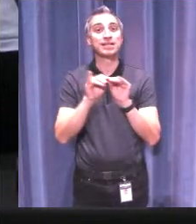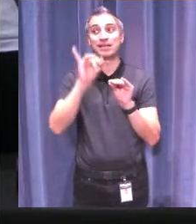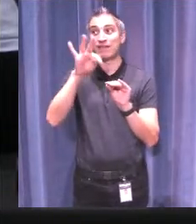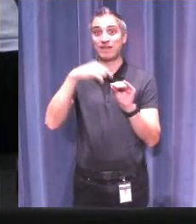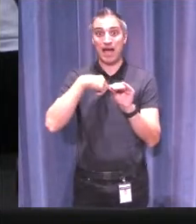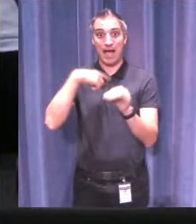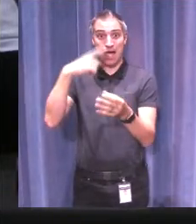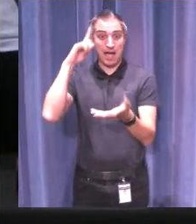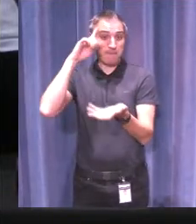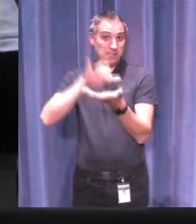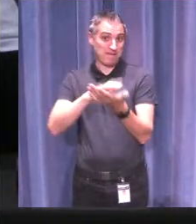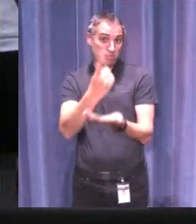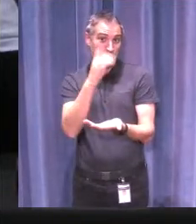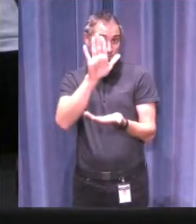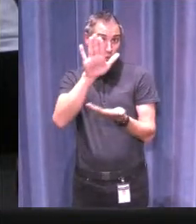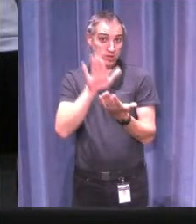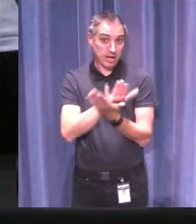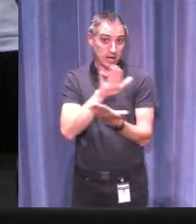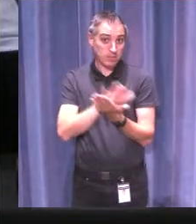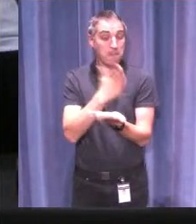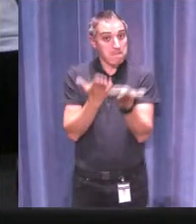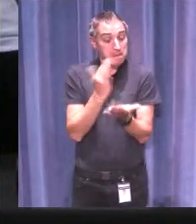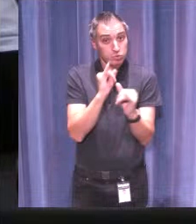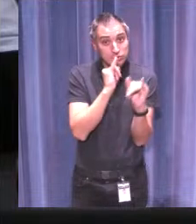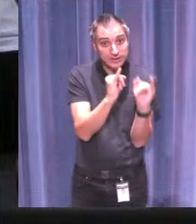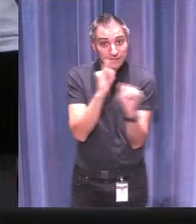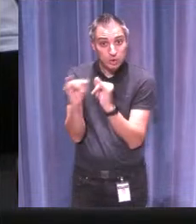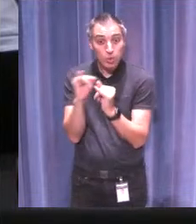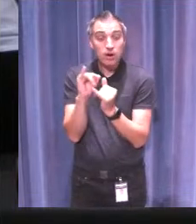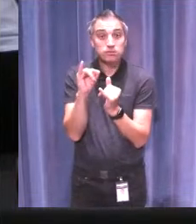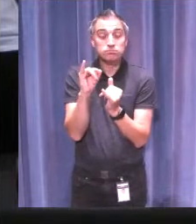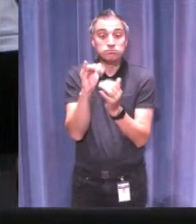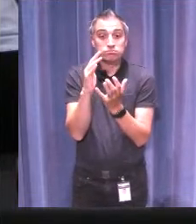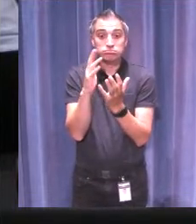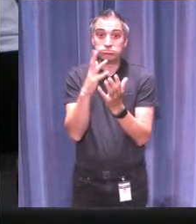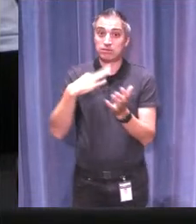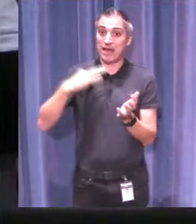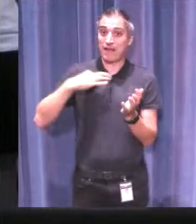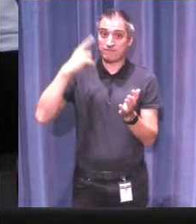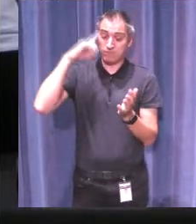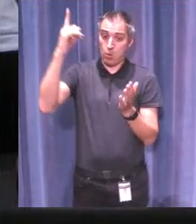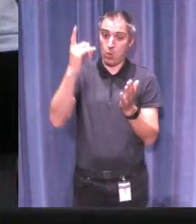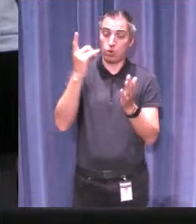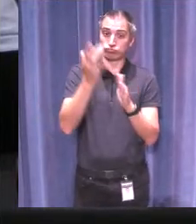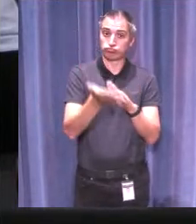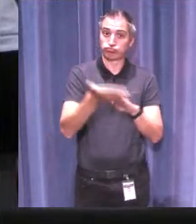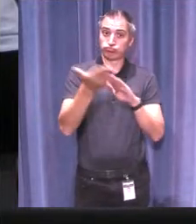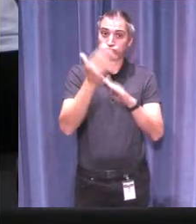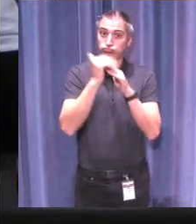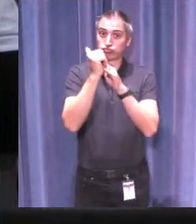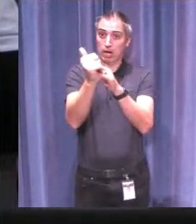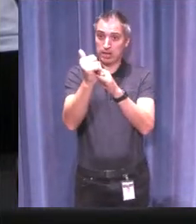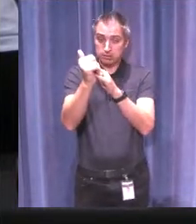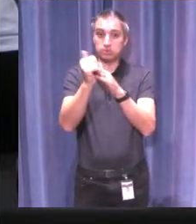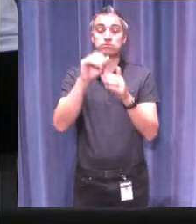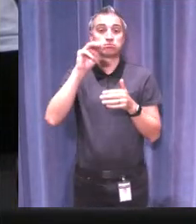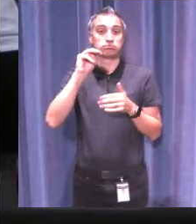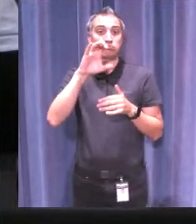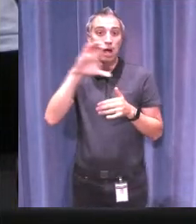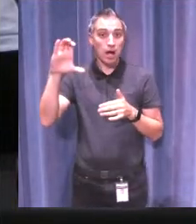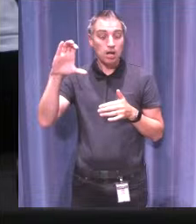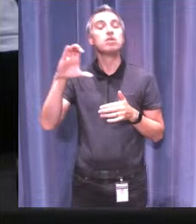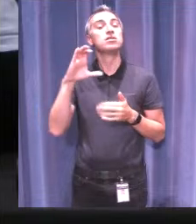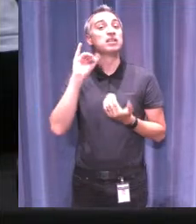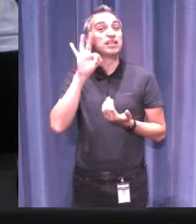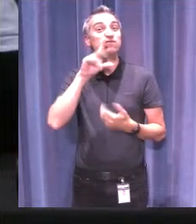believe one of your documents. Maybe you are interviewing candidates for the important job of leading the administration of Mott Mott College.